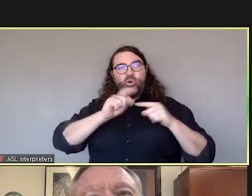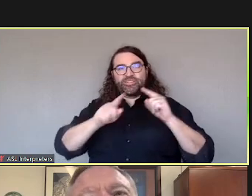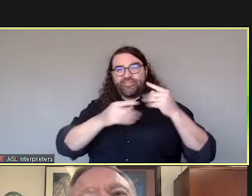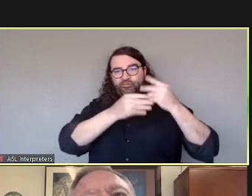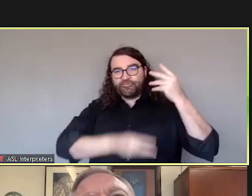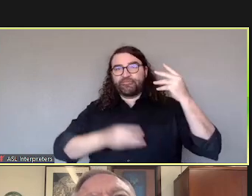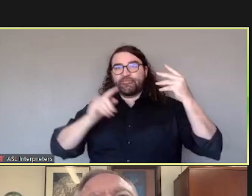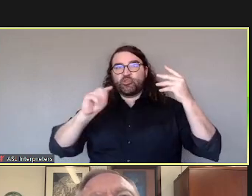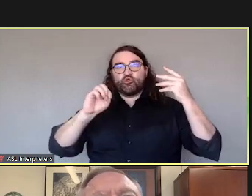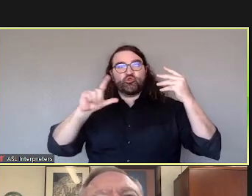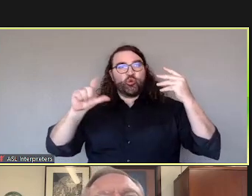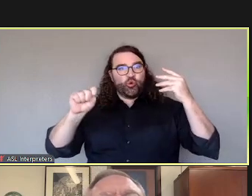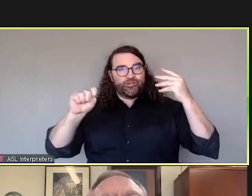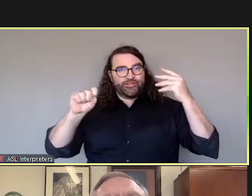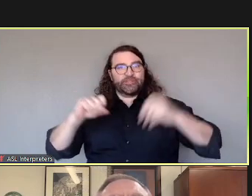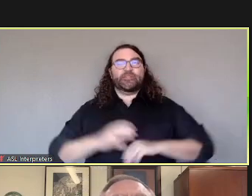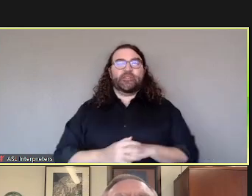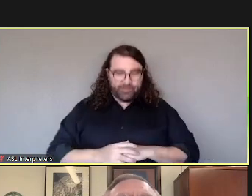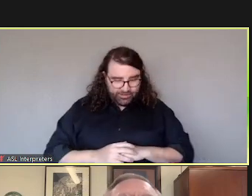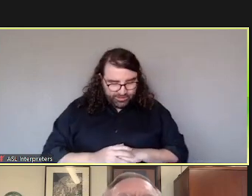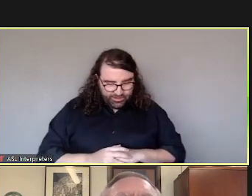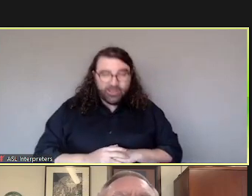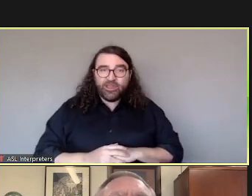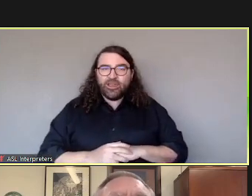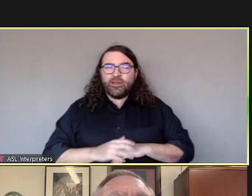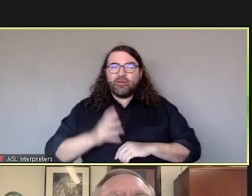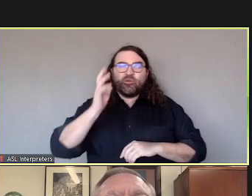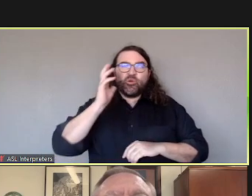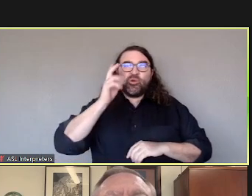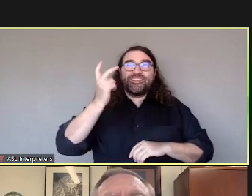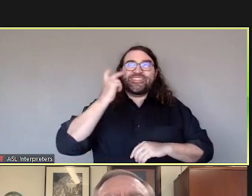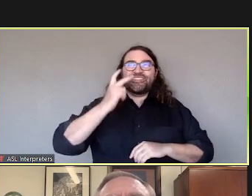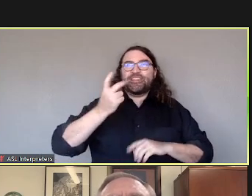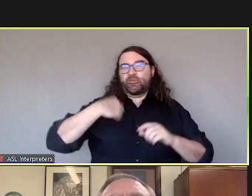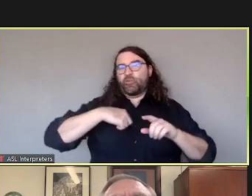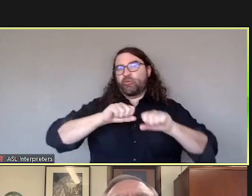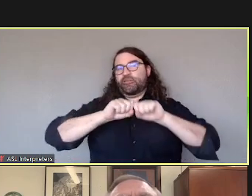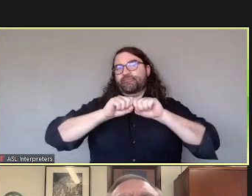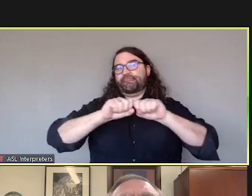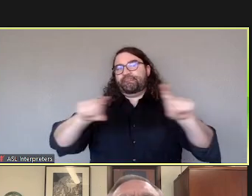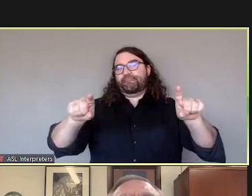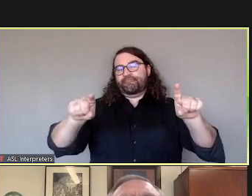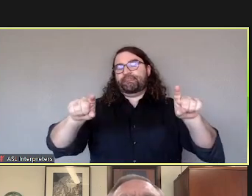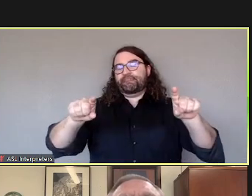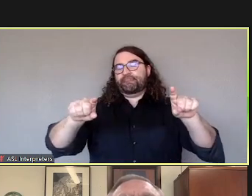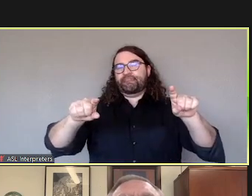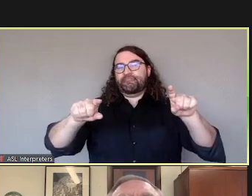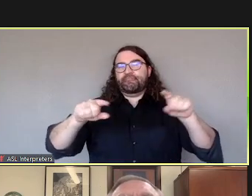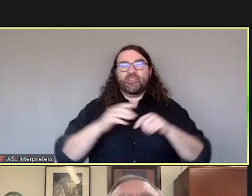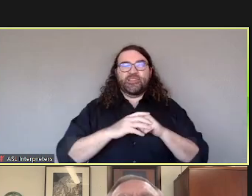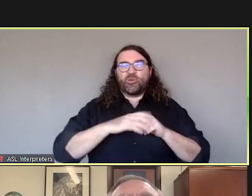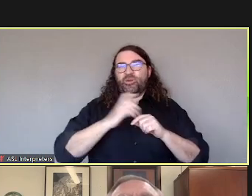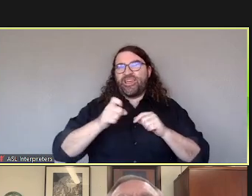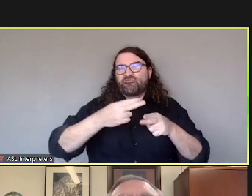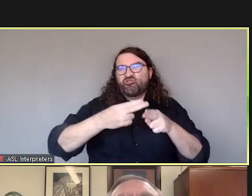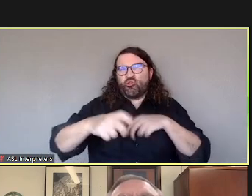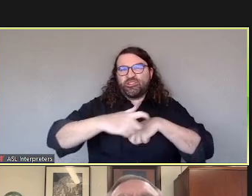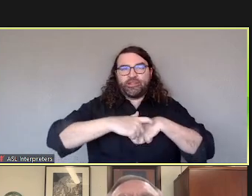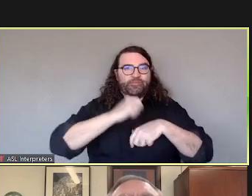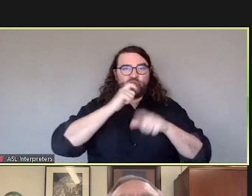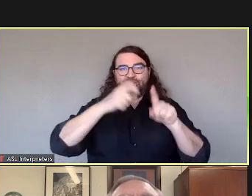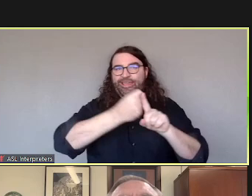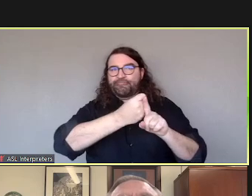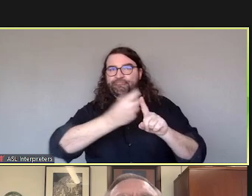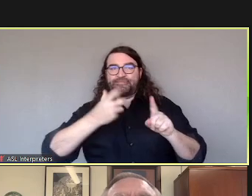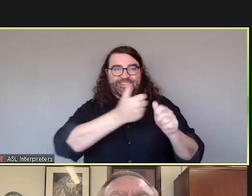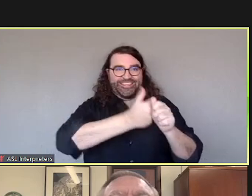all of them, but they will be in the presentation that we send out. Also, I do want to mention to folks on the line,